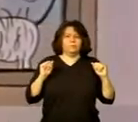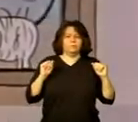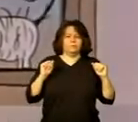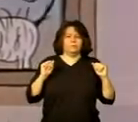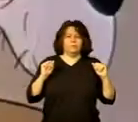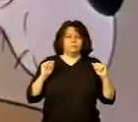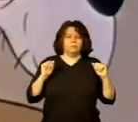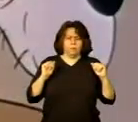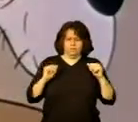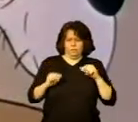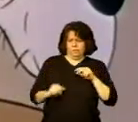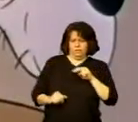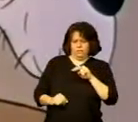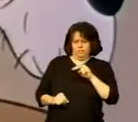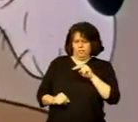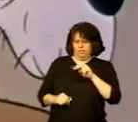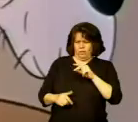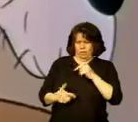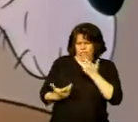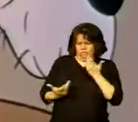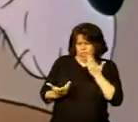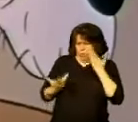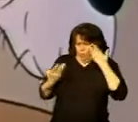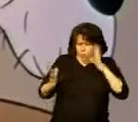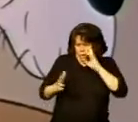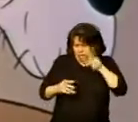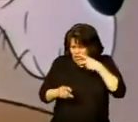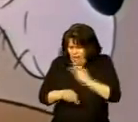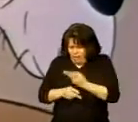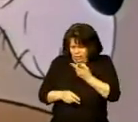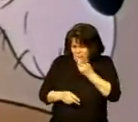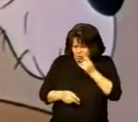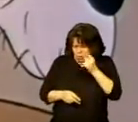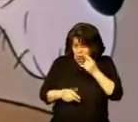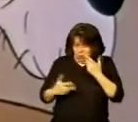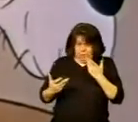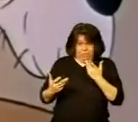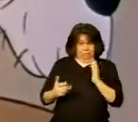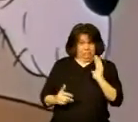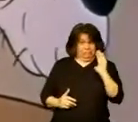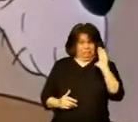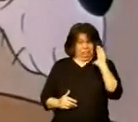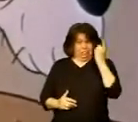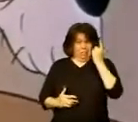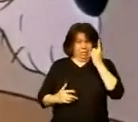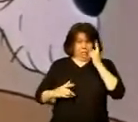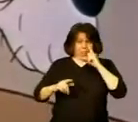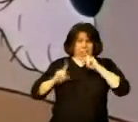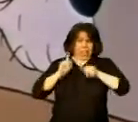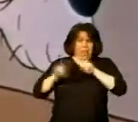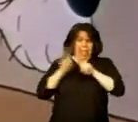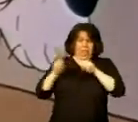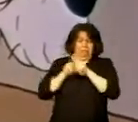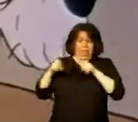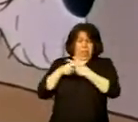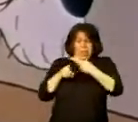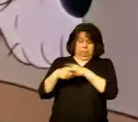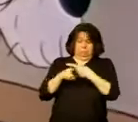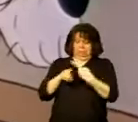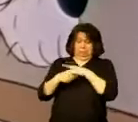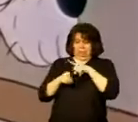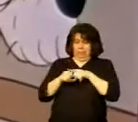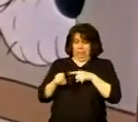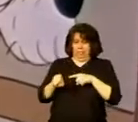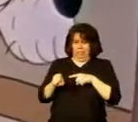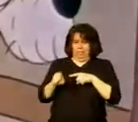door. He didn't look like any certain kind of dog. In fact, he looked like all